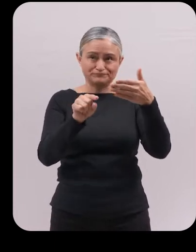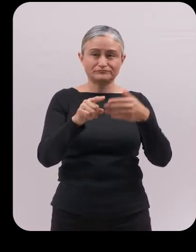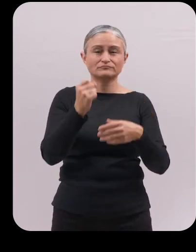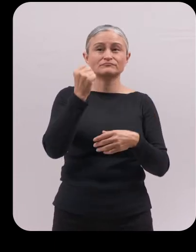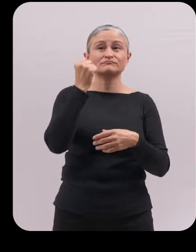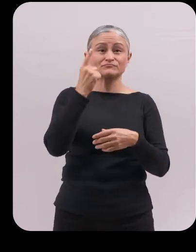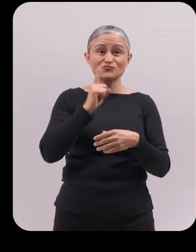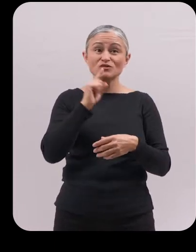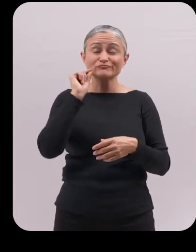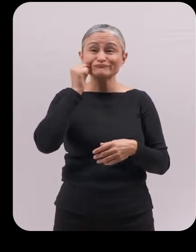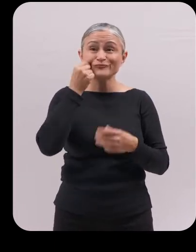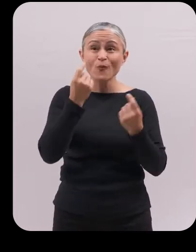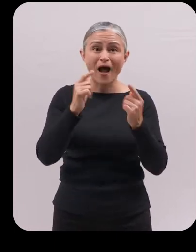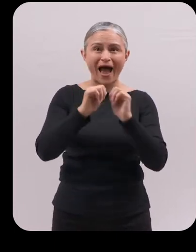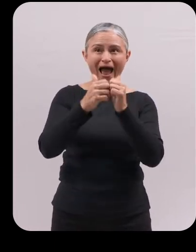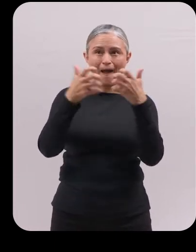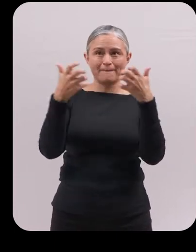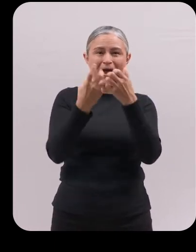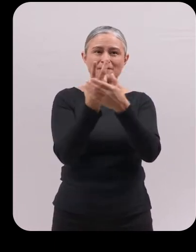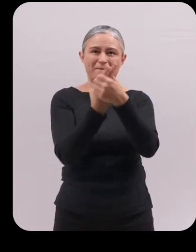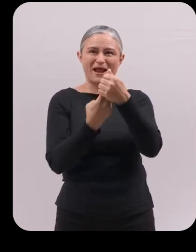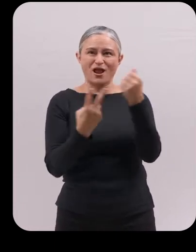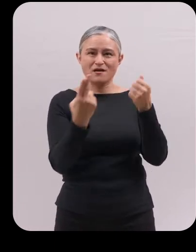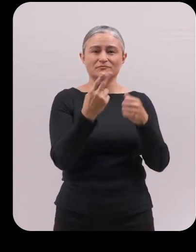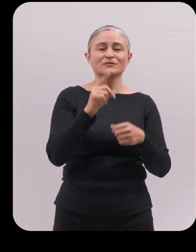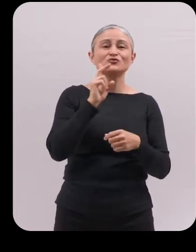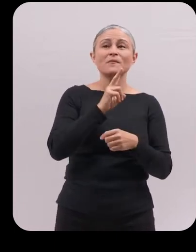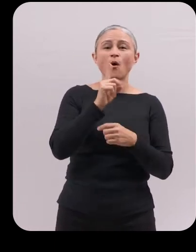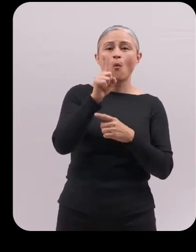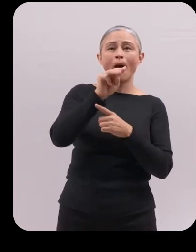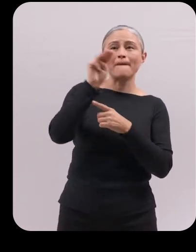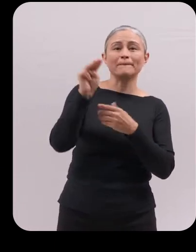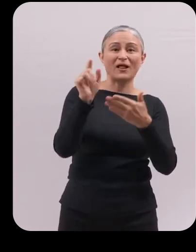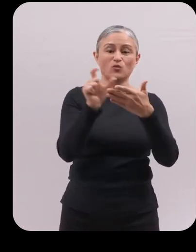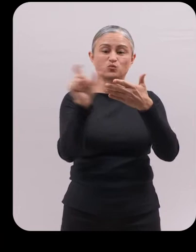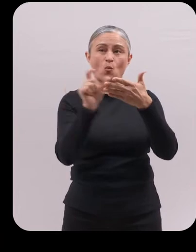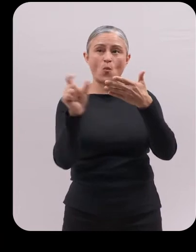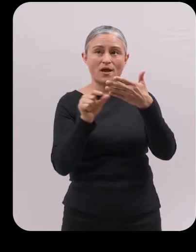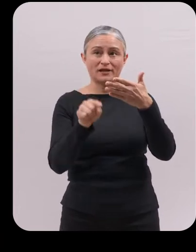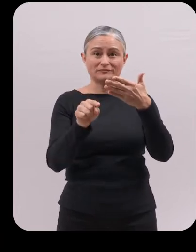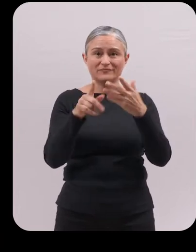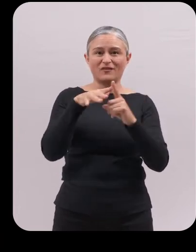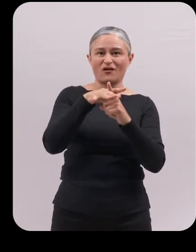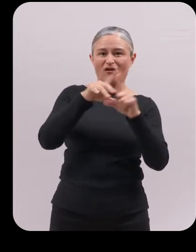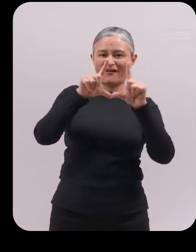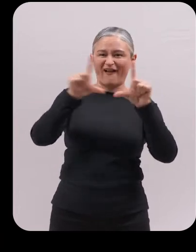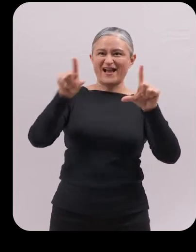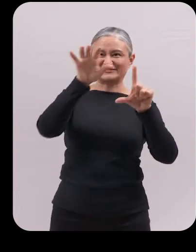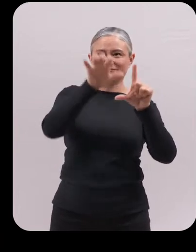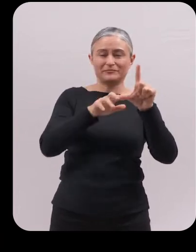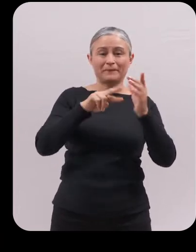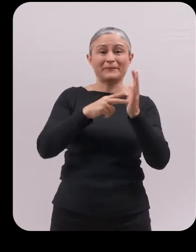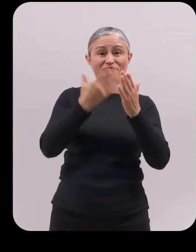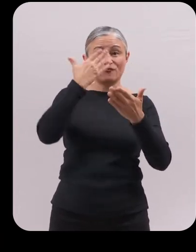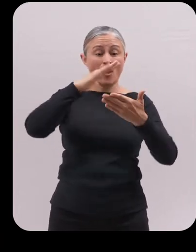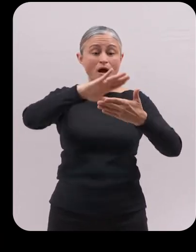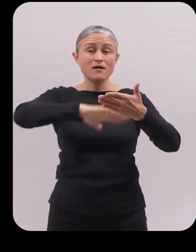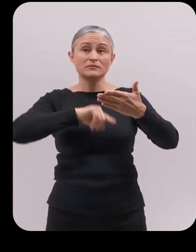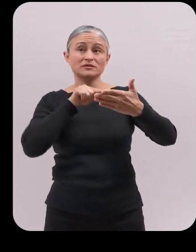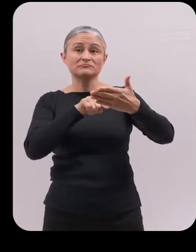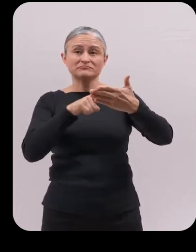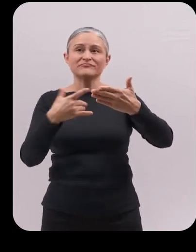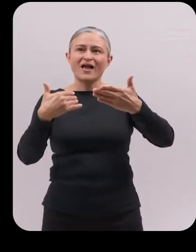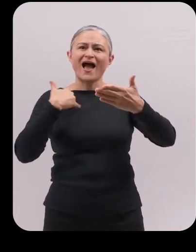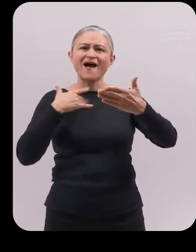how they're pairing it with Gemini's 1 million token context window. You see, oftentimes front-end designs contain hundreds of layers